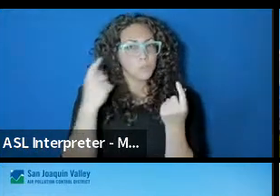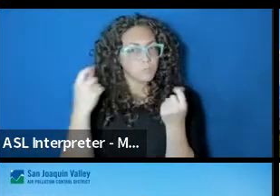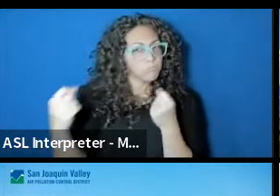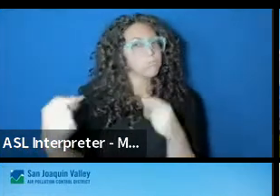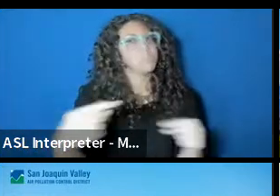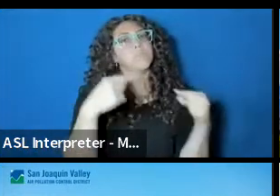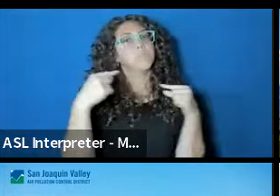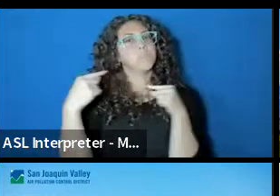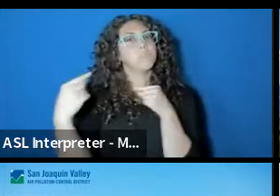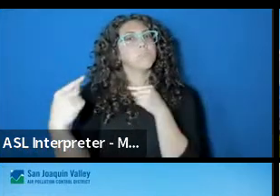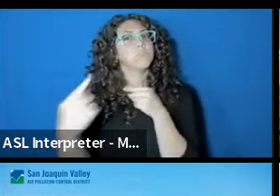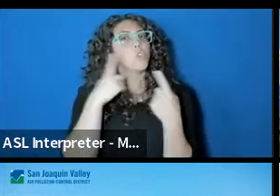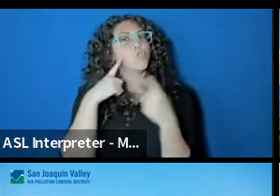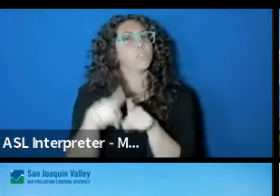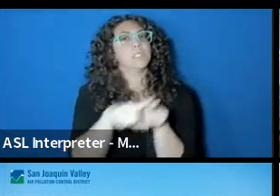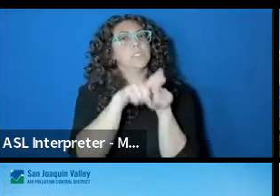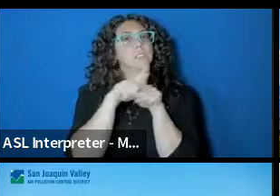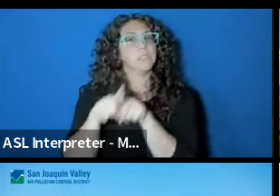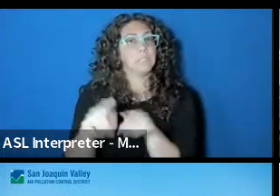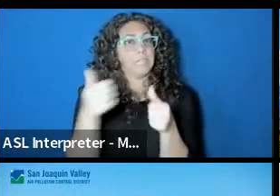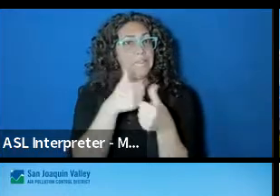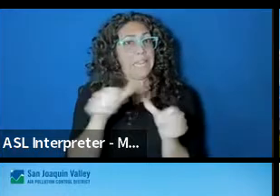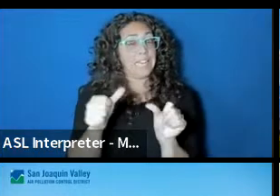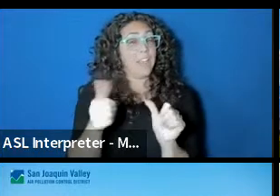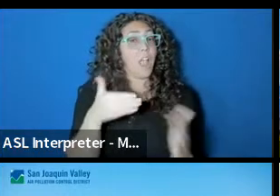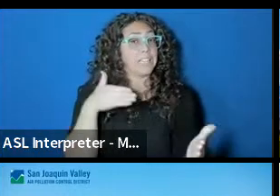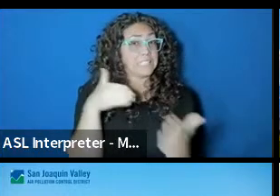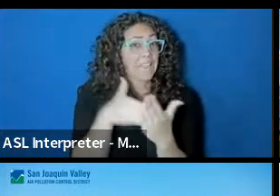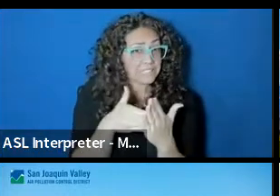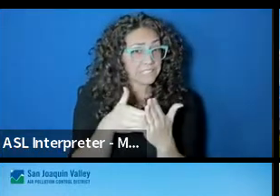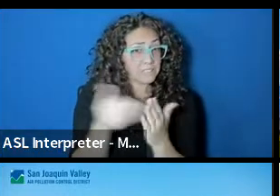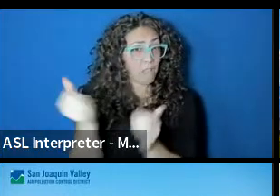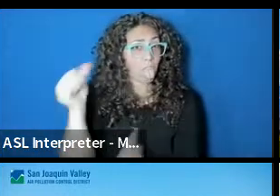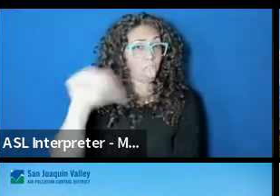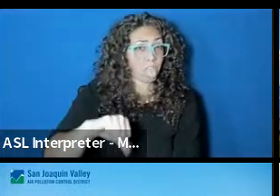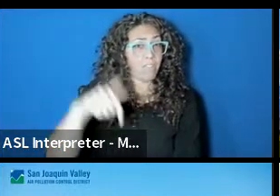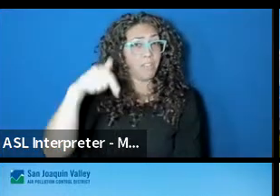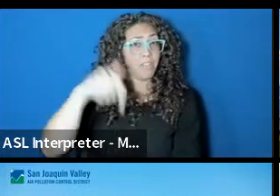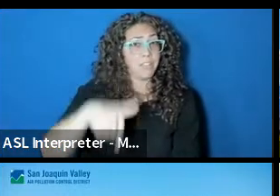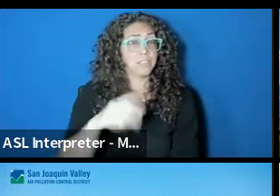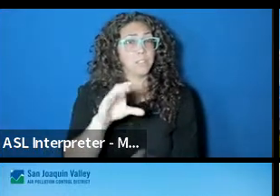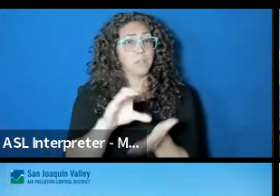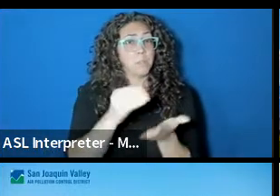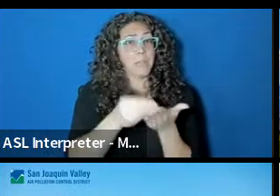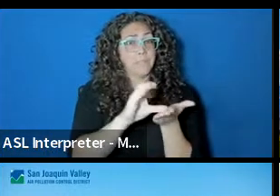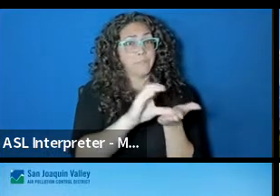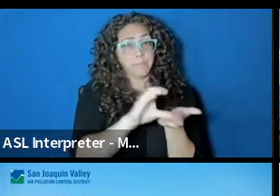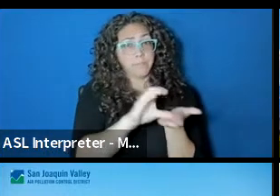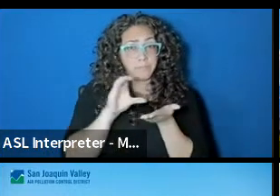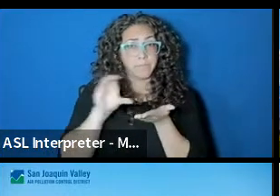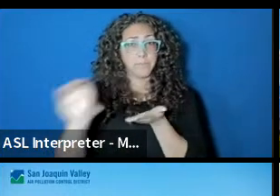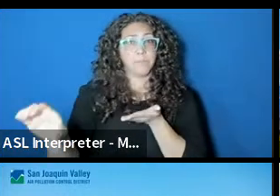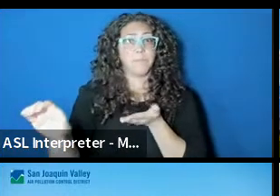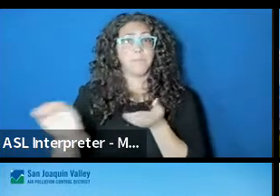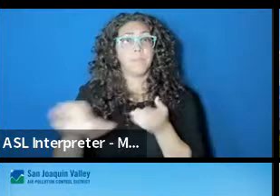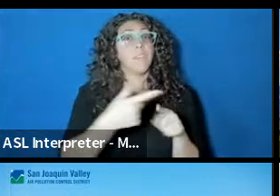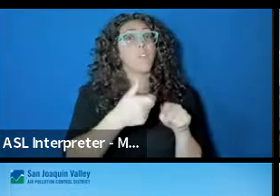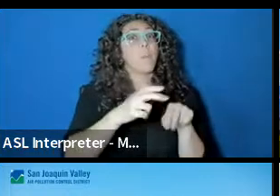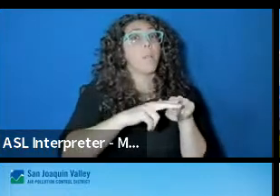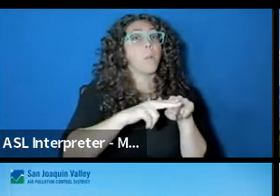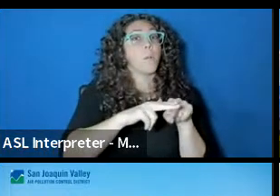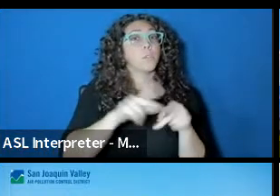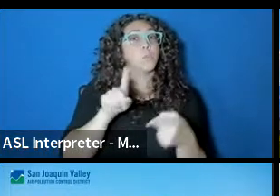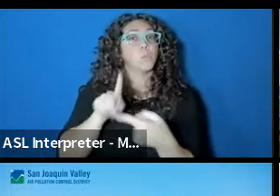moving $200,000 from the locomotives? So shifting that money and supporting this